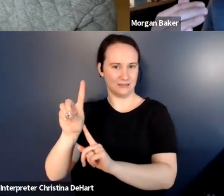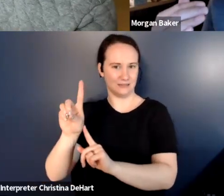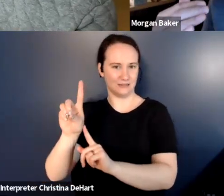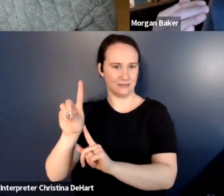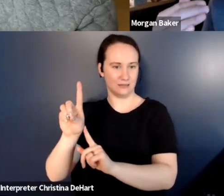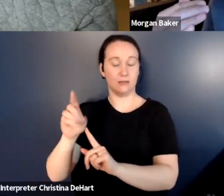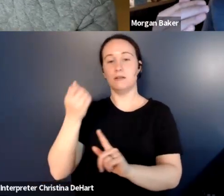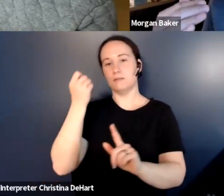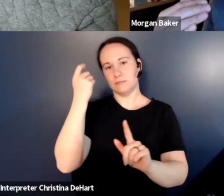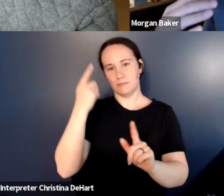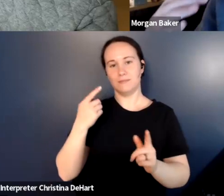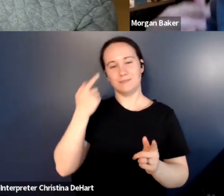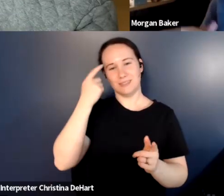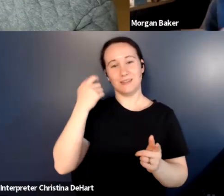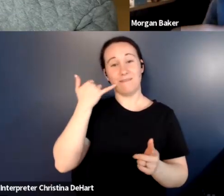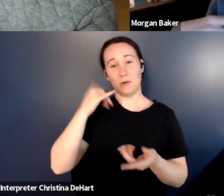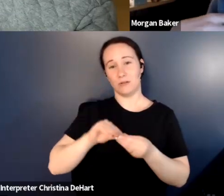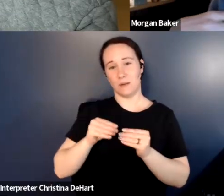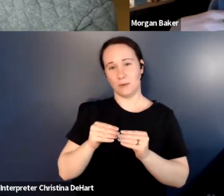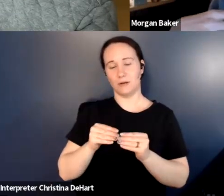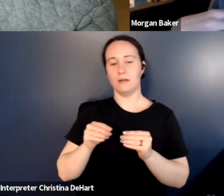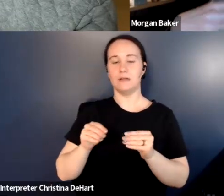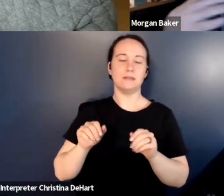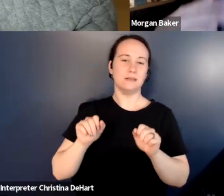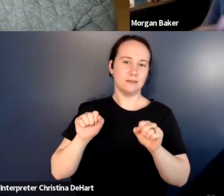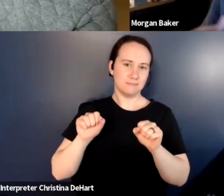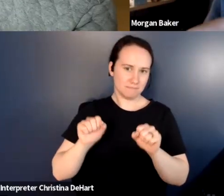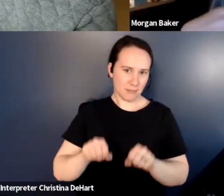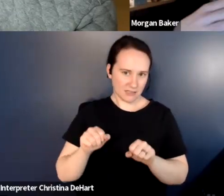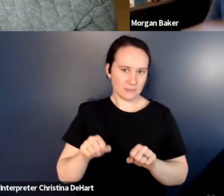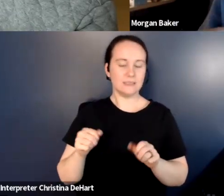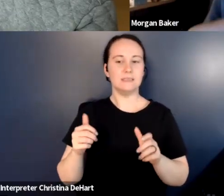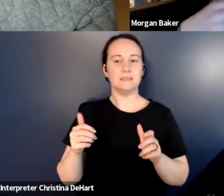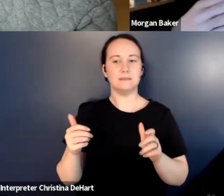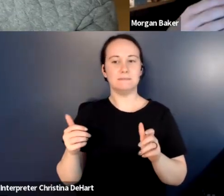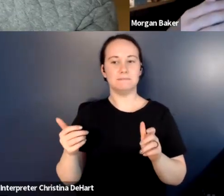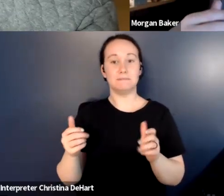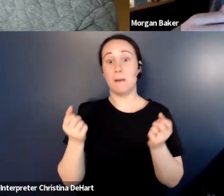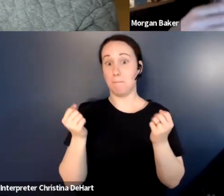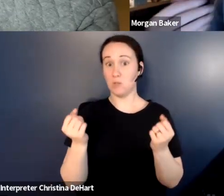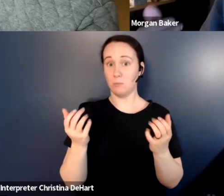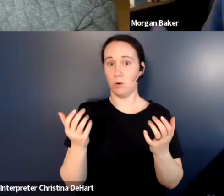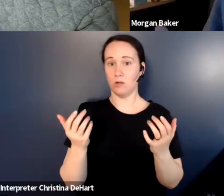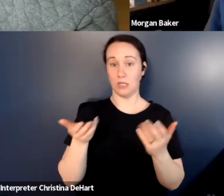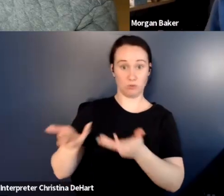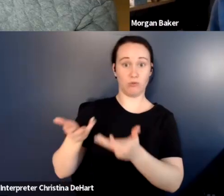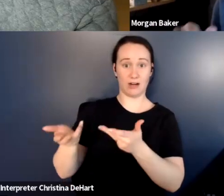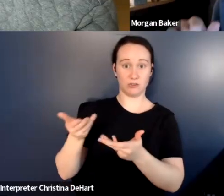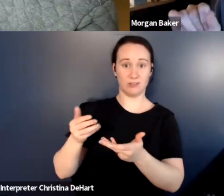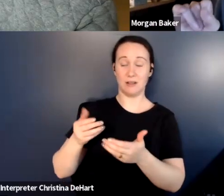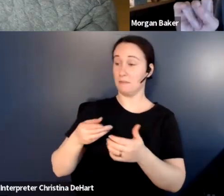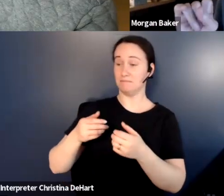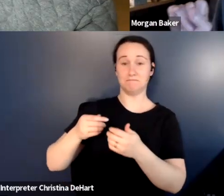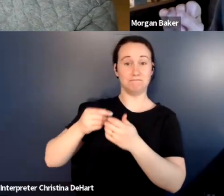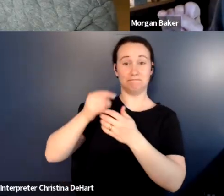could potentially be have interactions associated, multiple interactions associated with it. So we